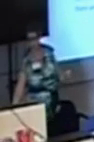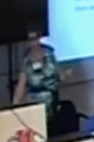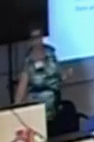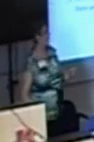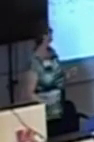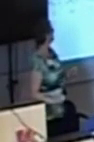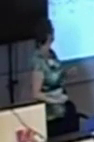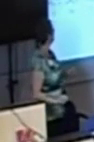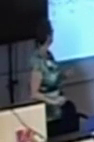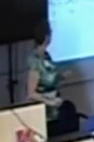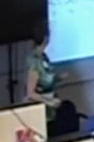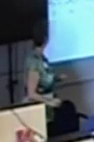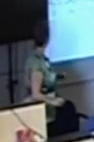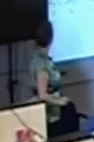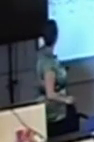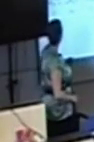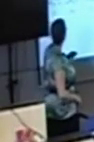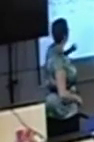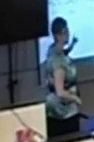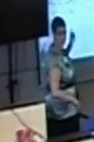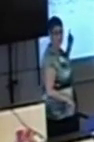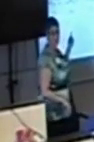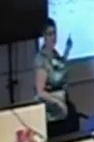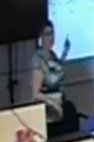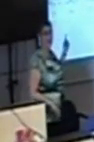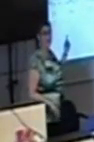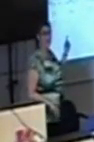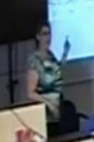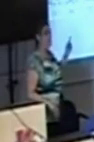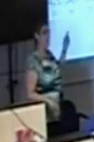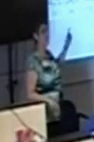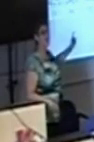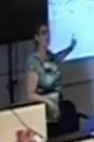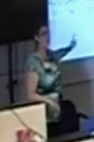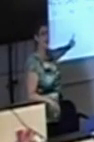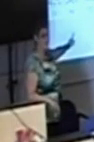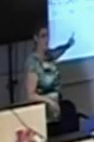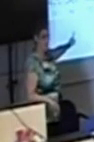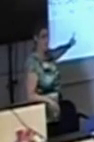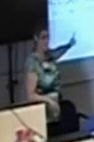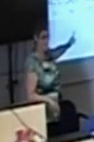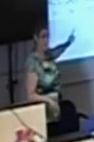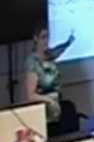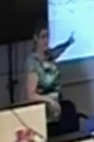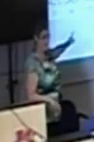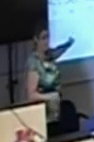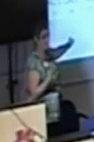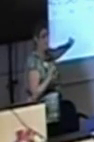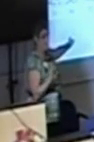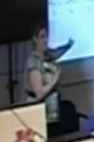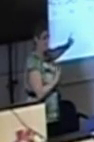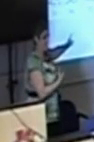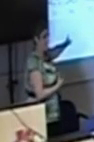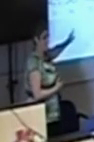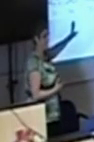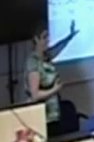20. So this is exactly what they look like. So this is not an easy task. I mean, it takes a long time even when – it takes a